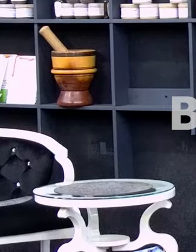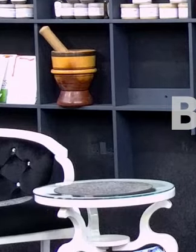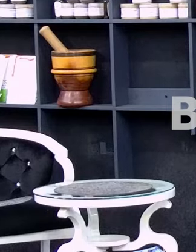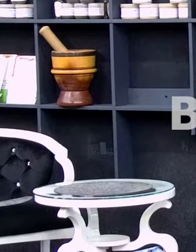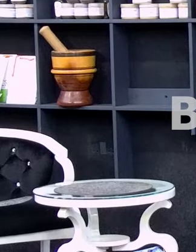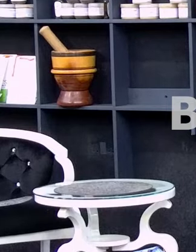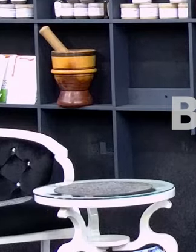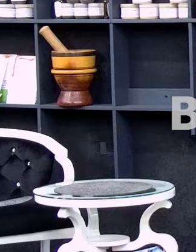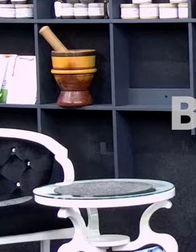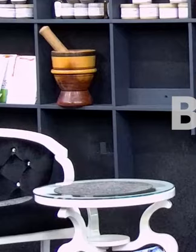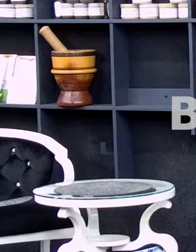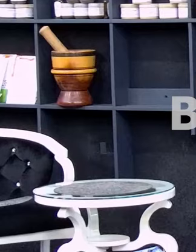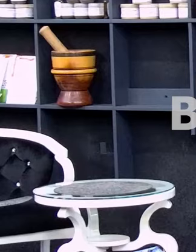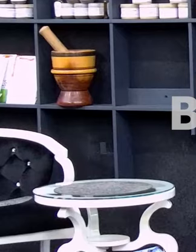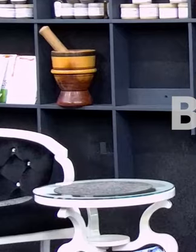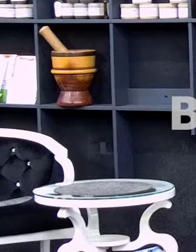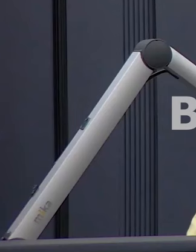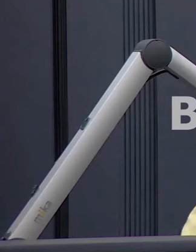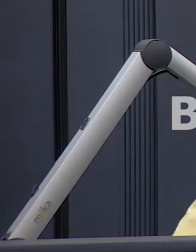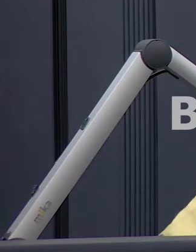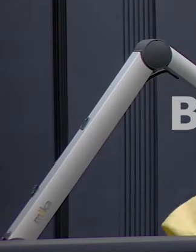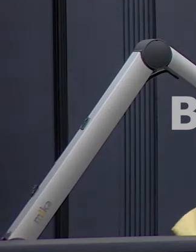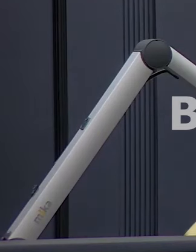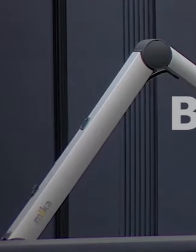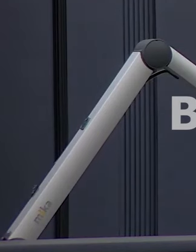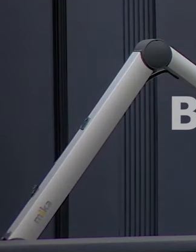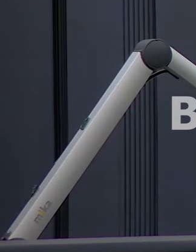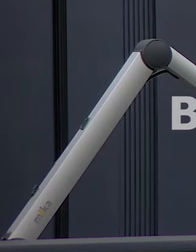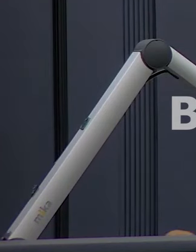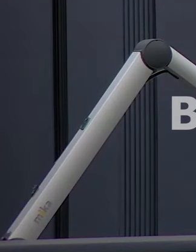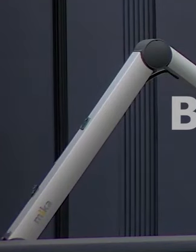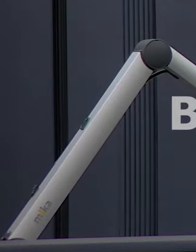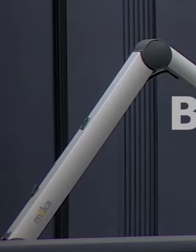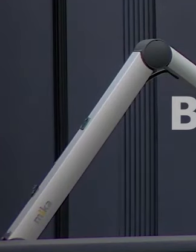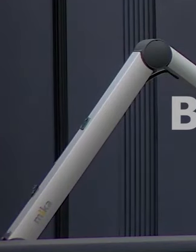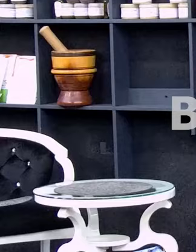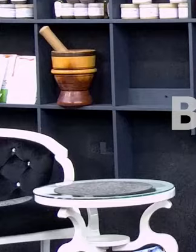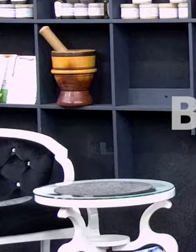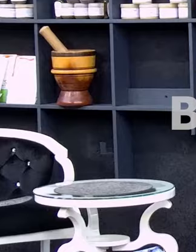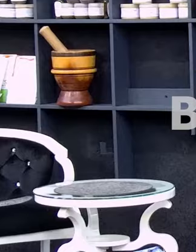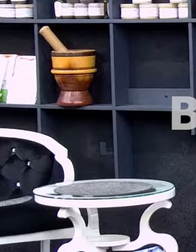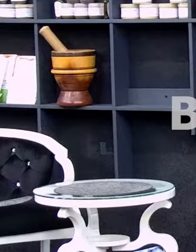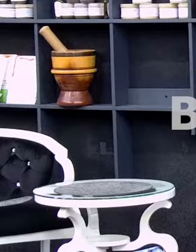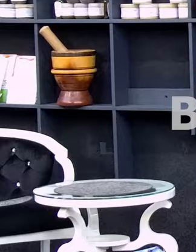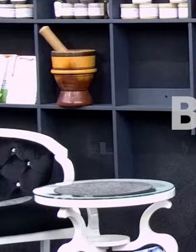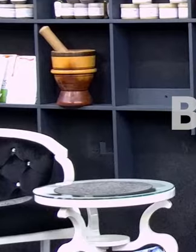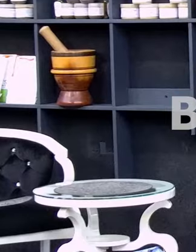I'll say I'm a Bobby that too. This one, it don't concern you. Now between us, but we know.